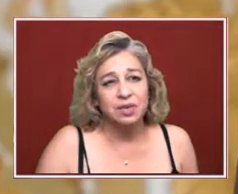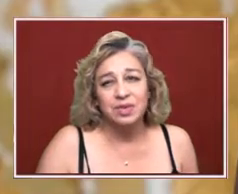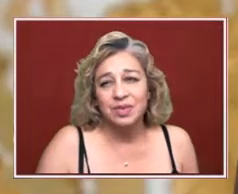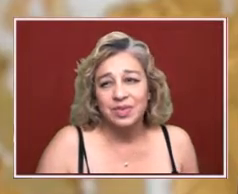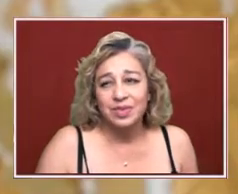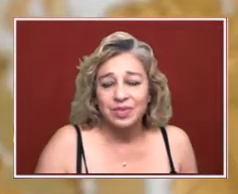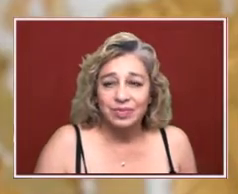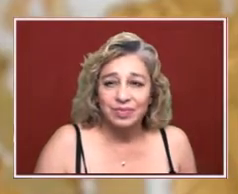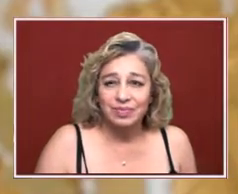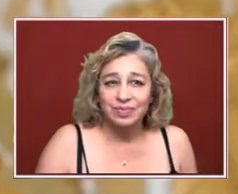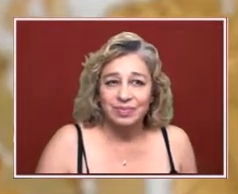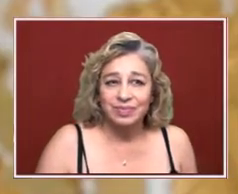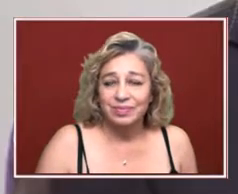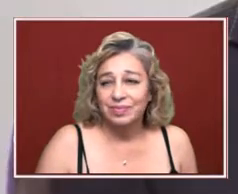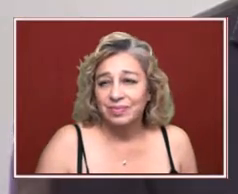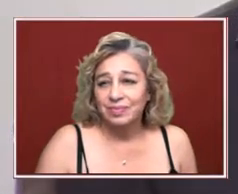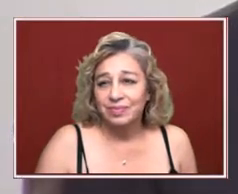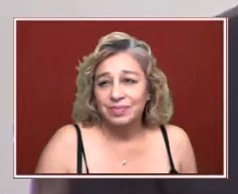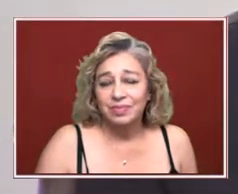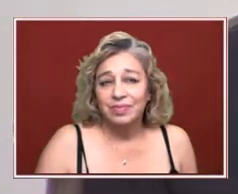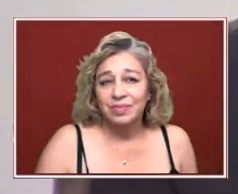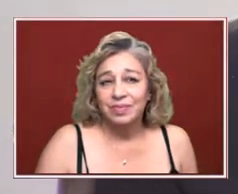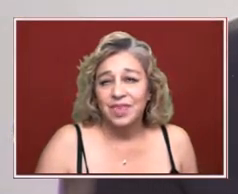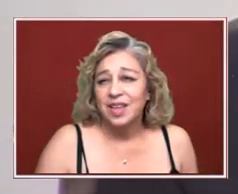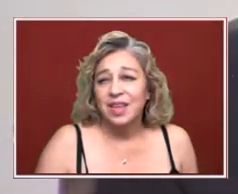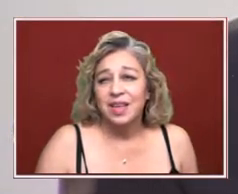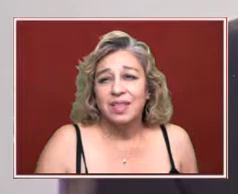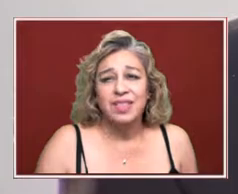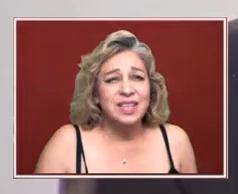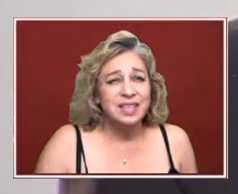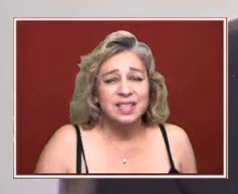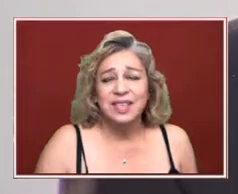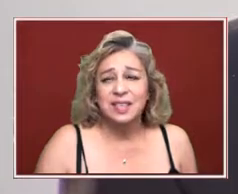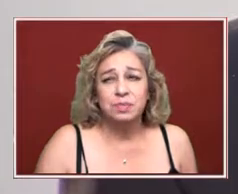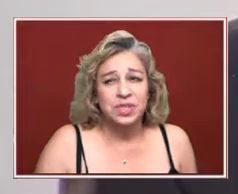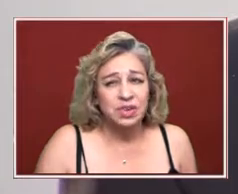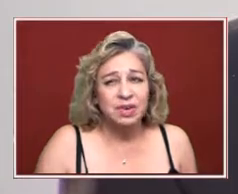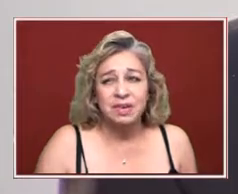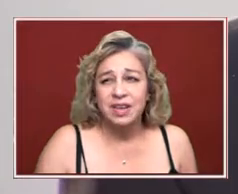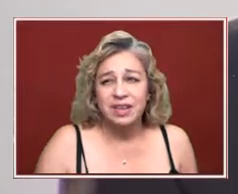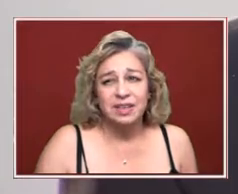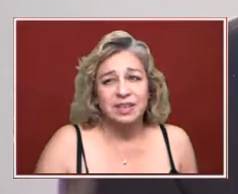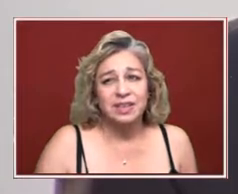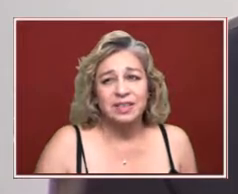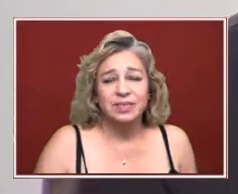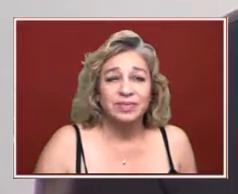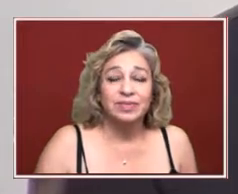Mexico. Algo absurdo. This is absurd.